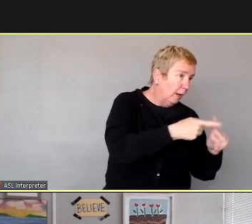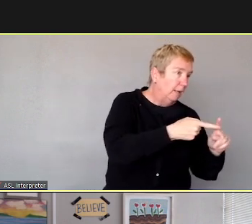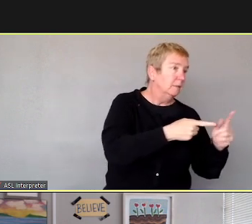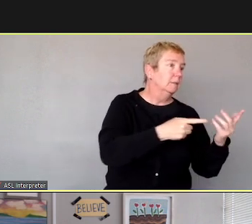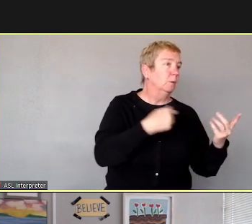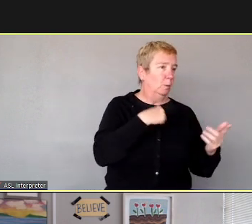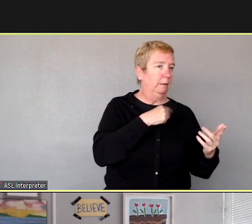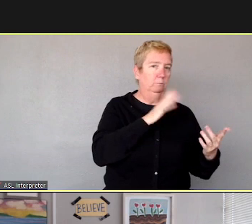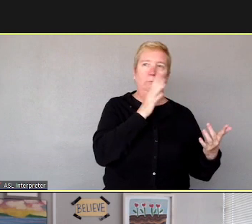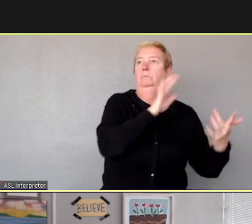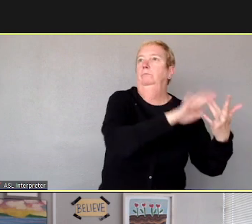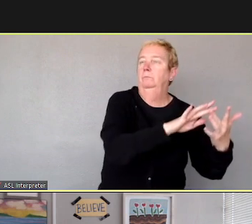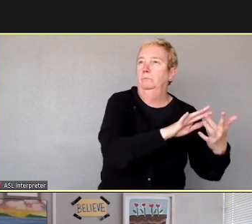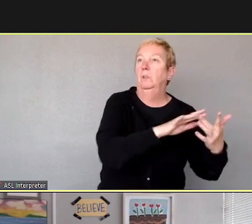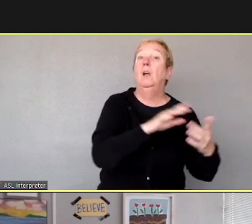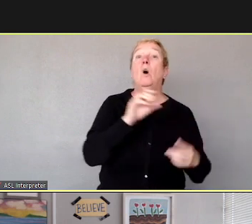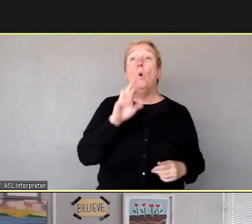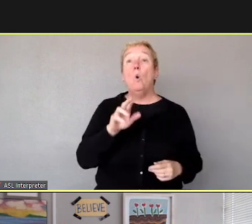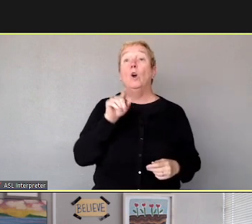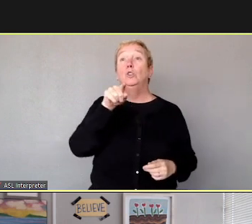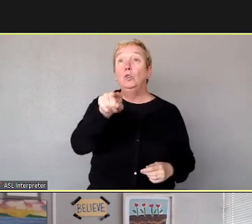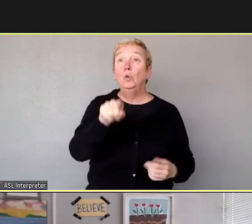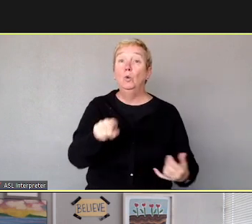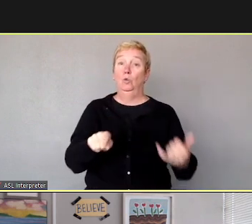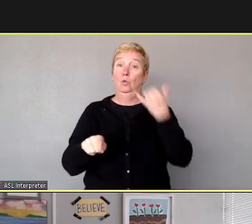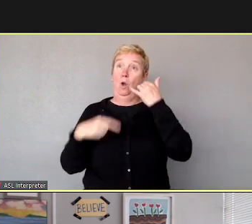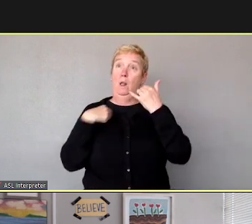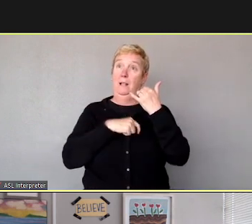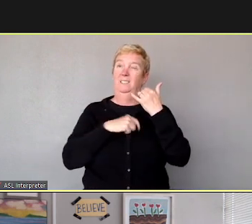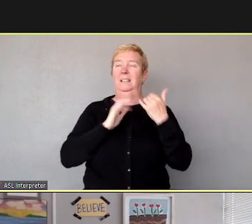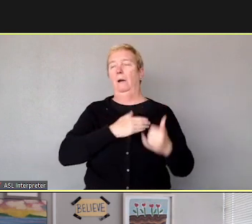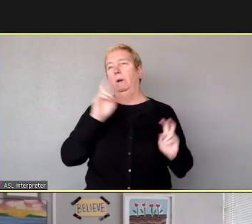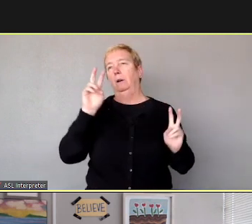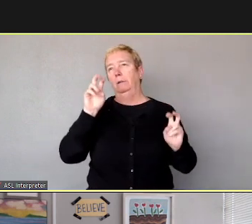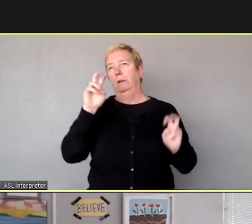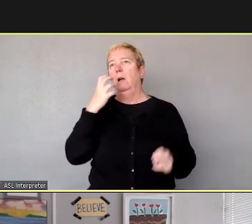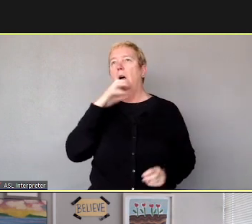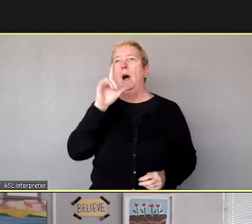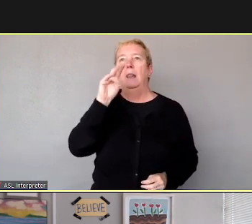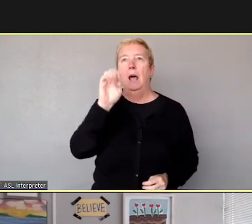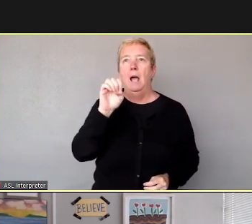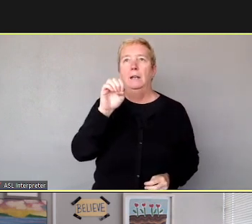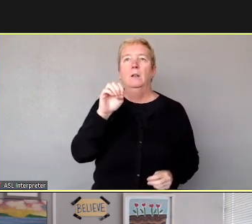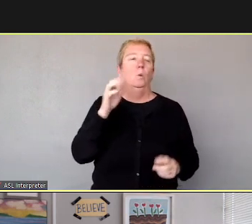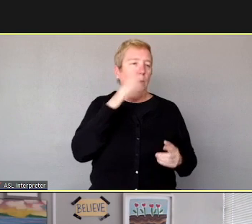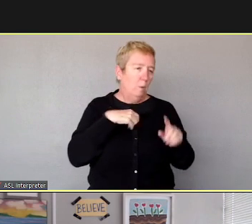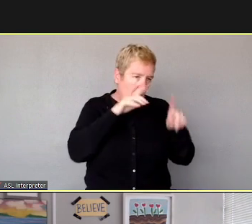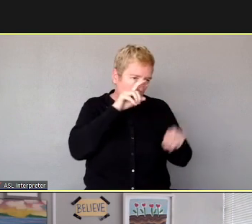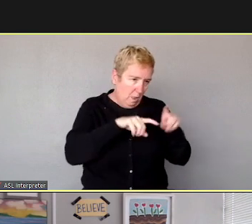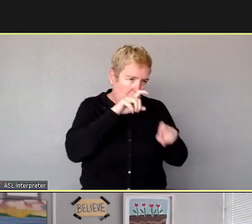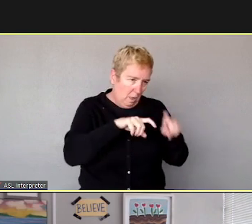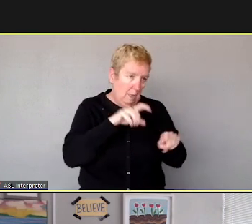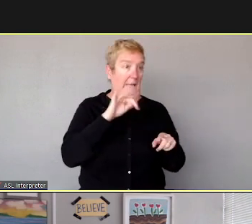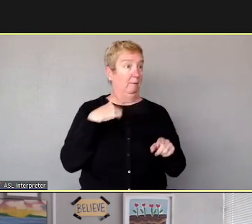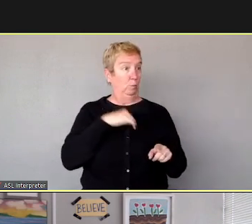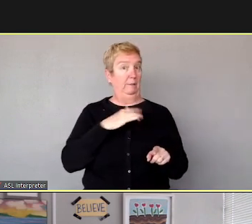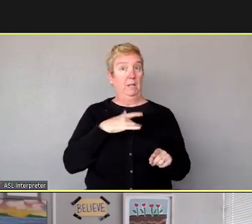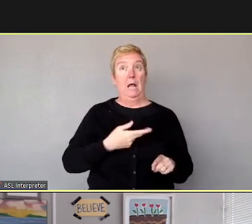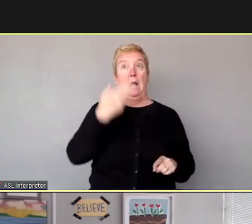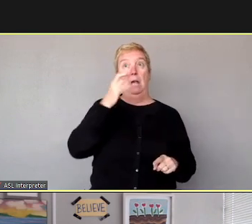call our hotline and get a risk exposure assessment, you will then be scheduled for a